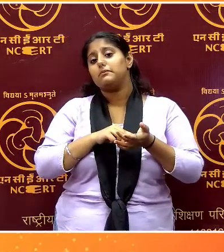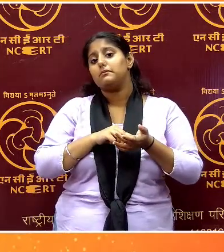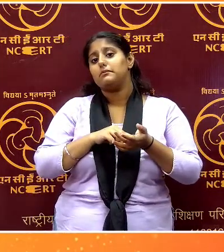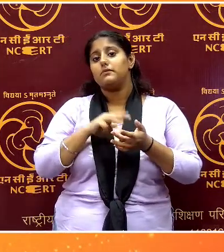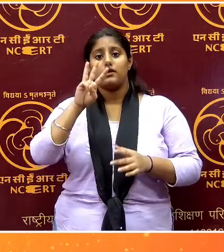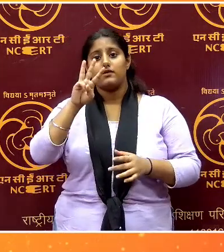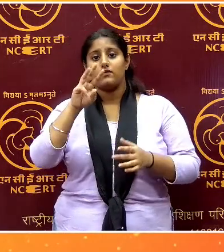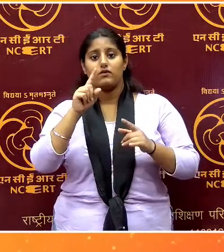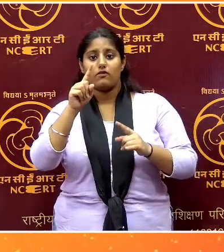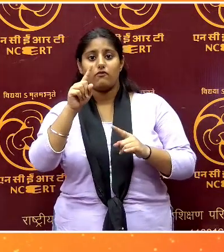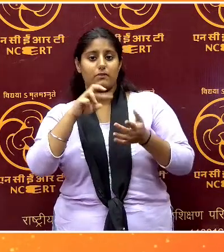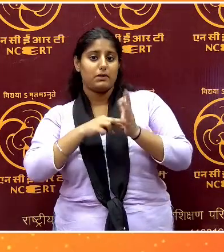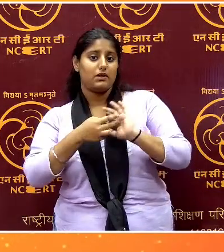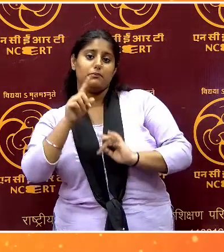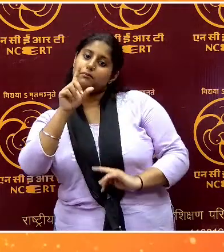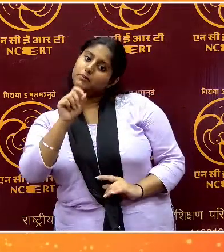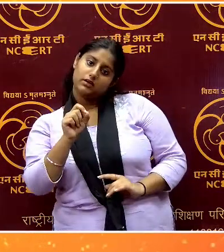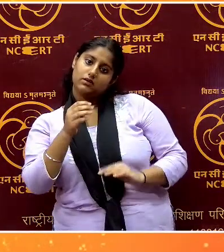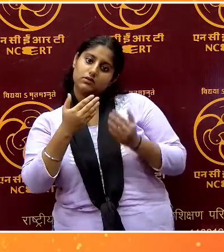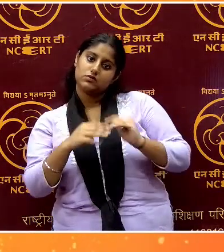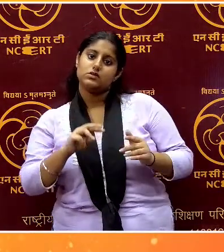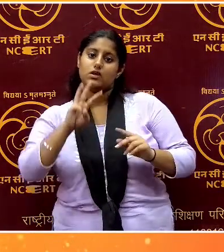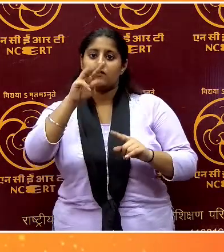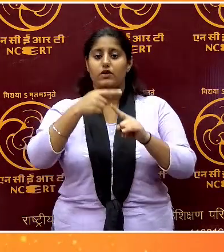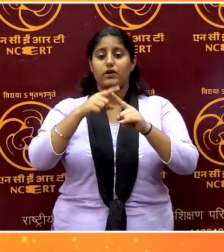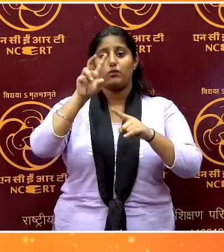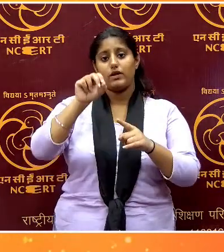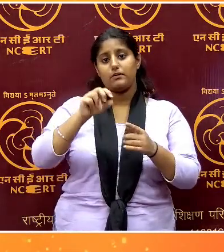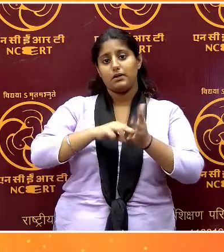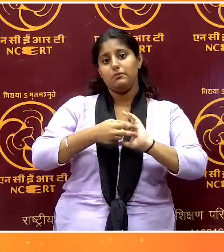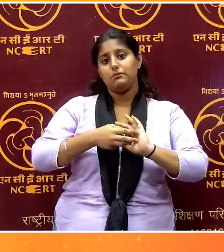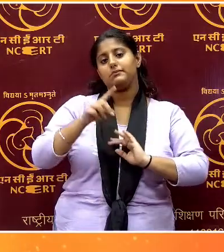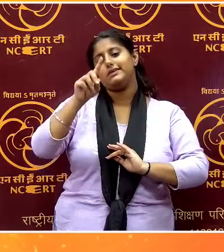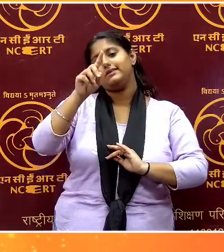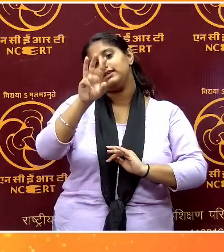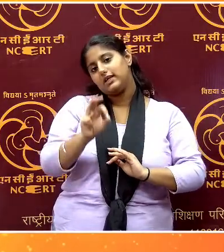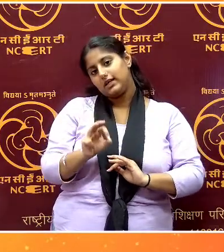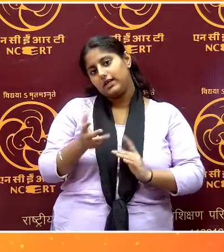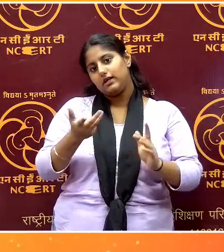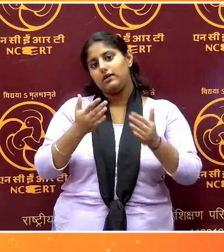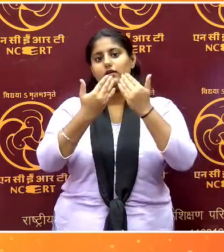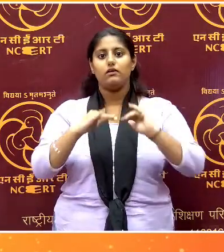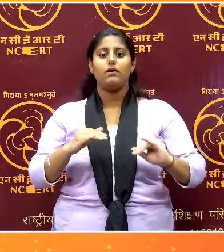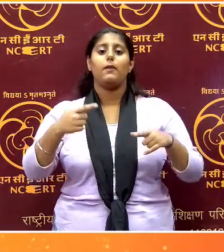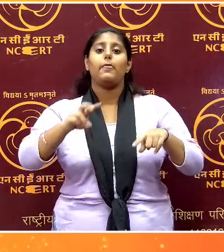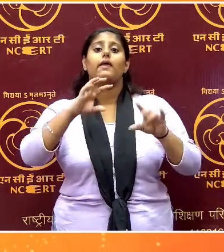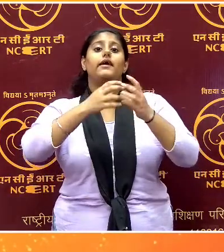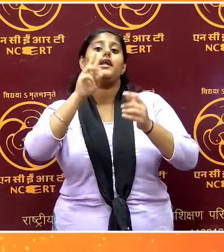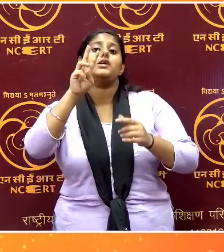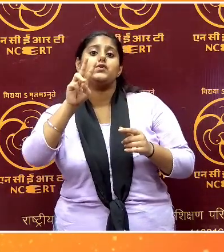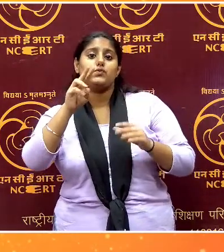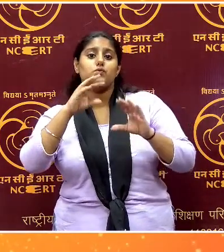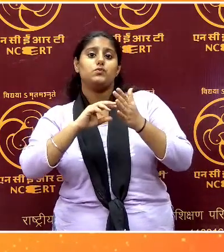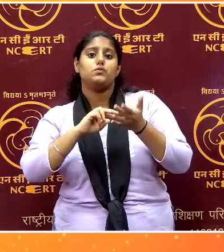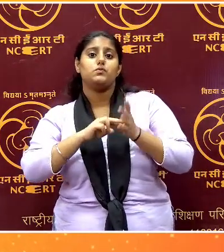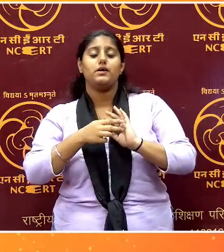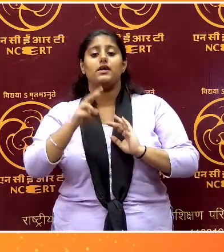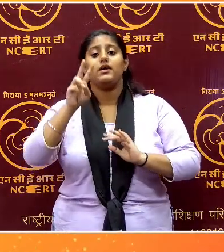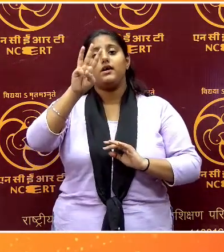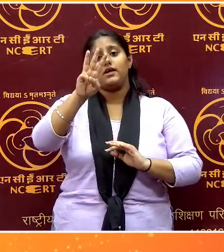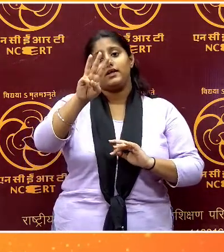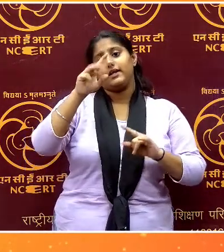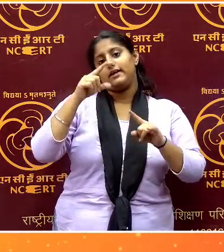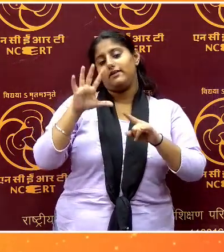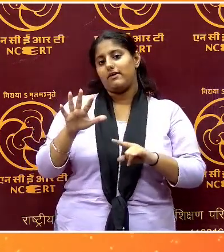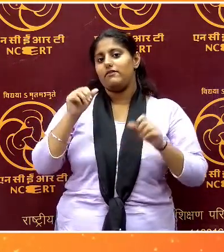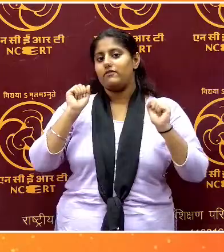1 smiley is equal to 10 students. Yes, so 3 so into 10 is 30. 30. What about class 2? 35. Yes, Because 3 and three half and of one